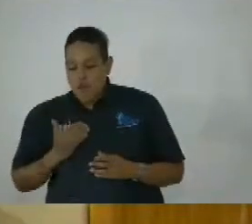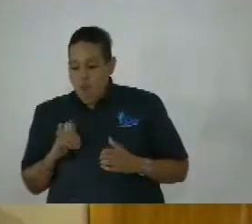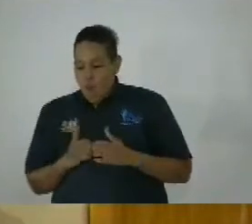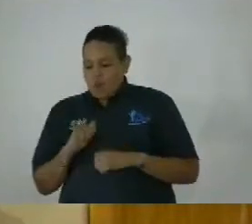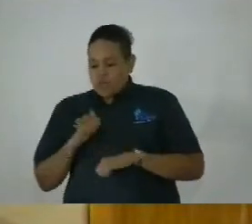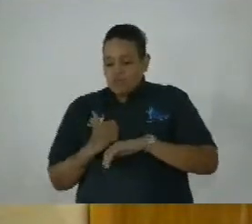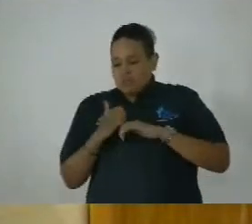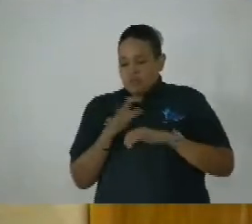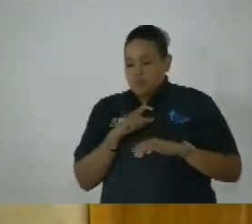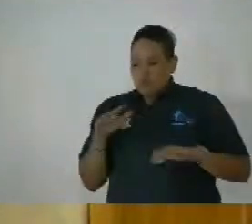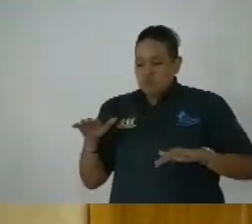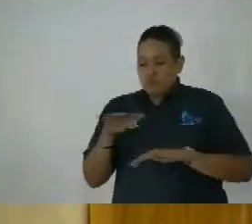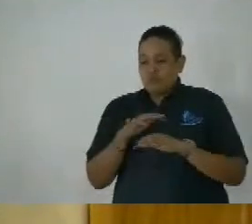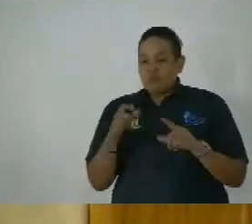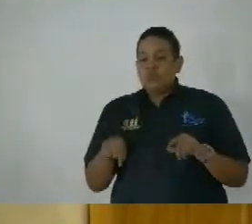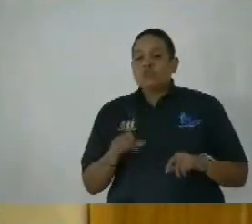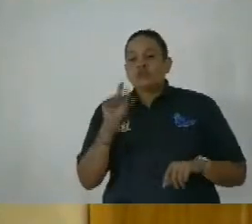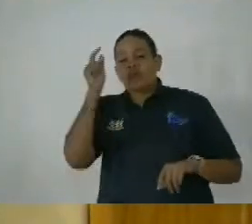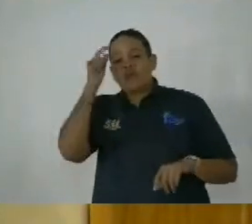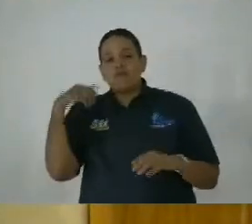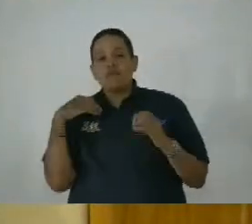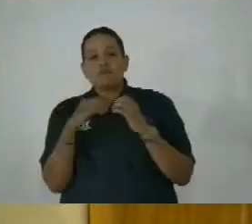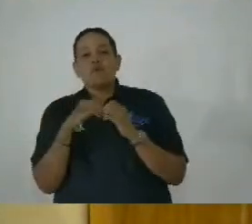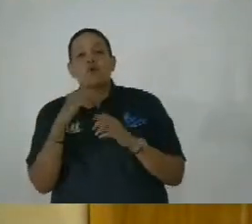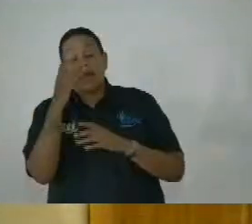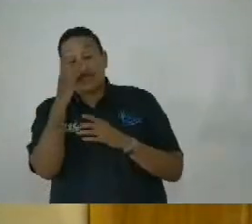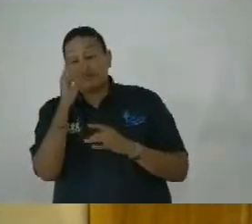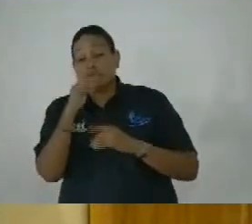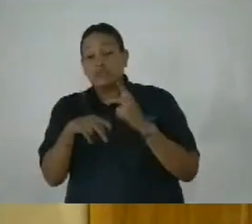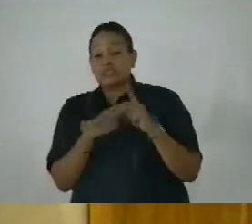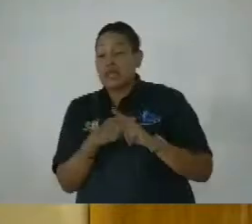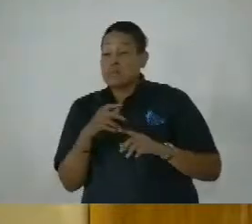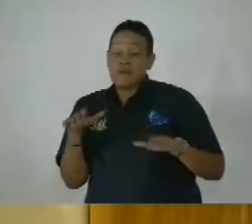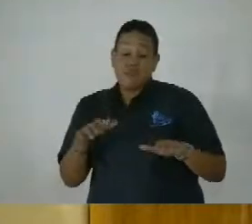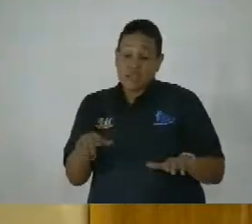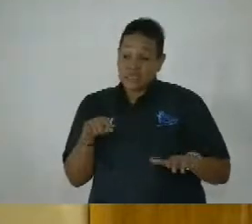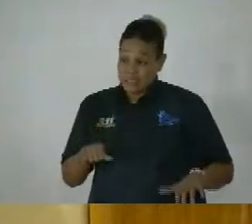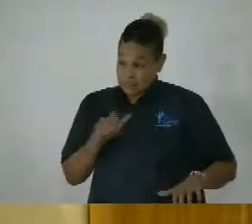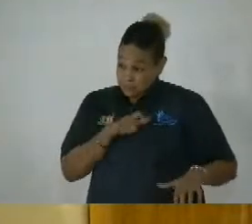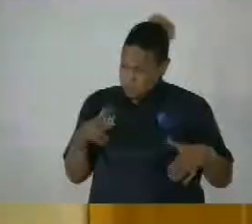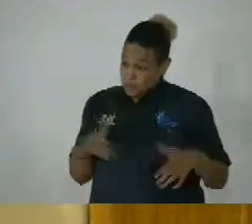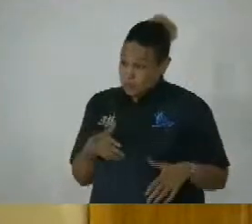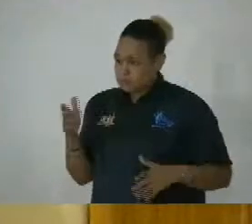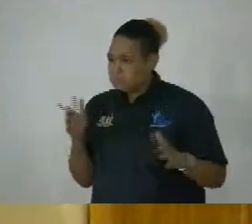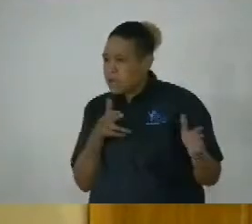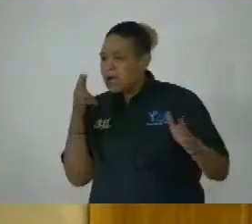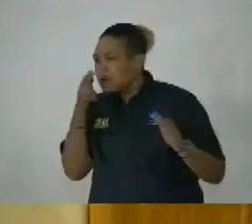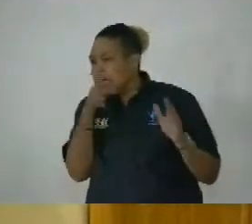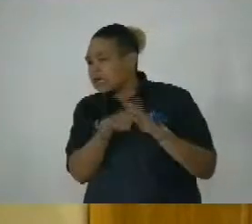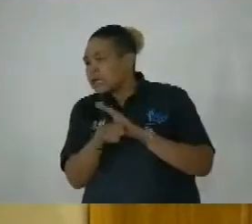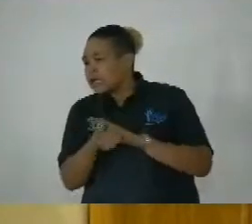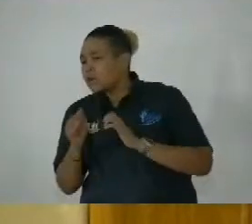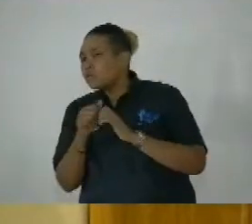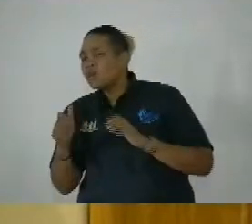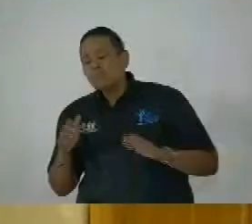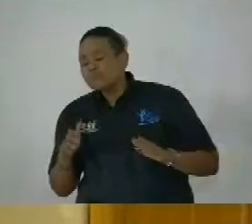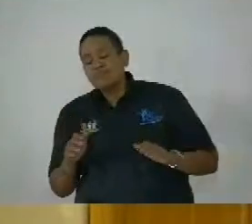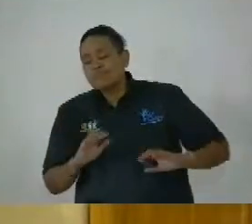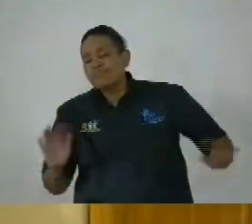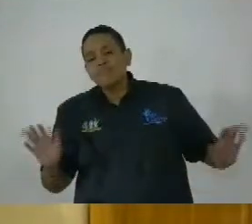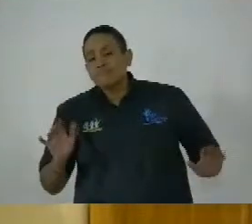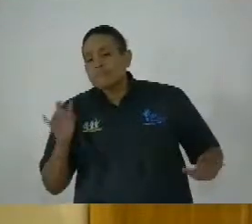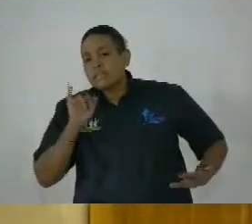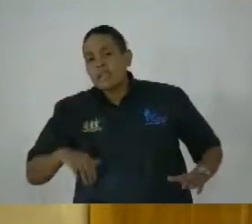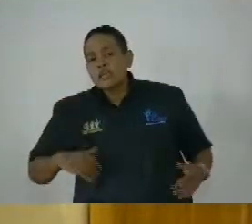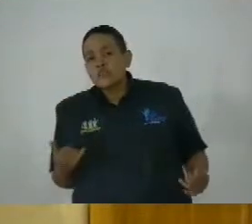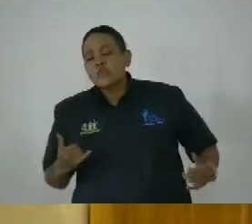This government have no interest in that kind of activity. Now does this police force or this police commissioner, in fact, I wish to point out. It